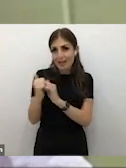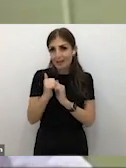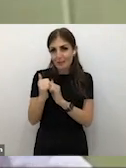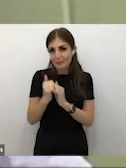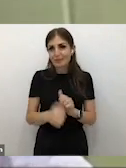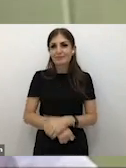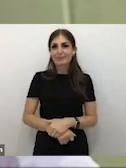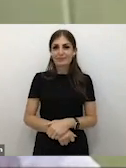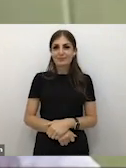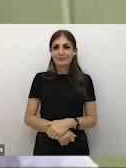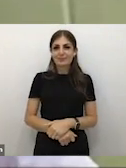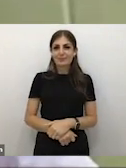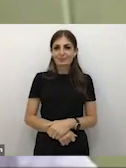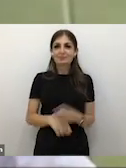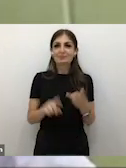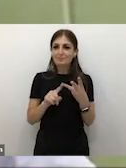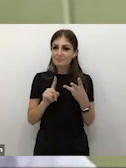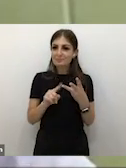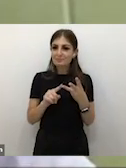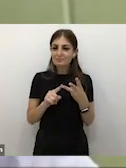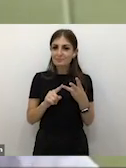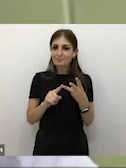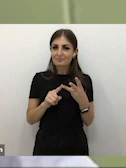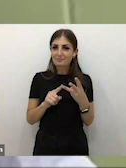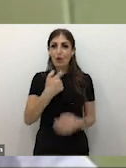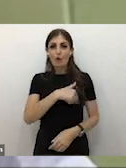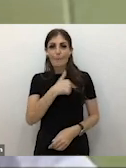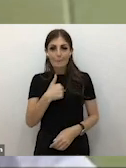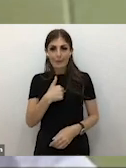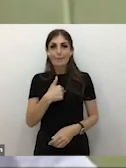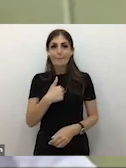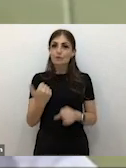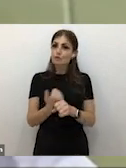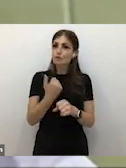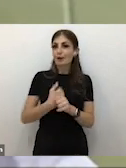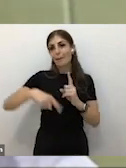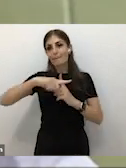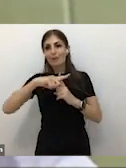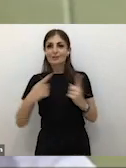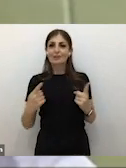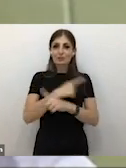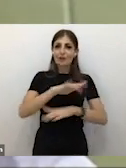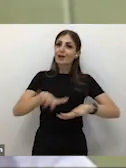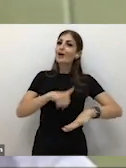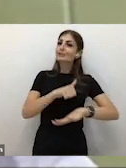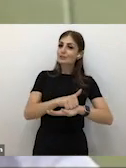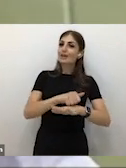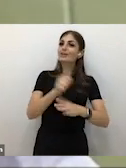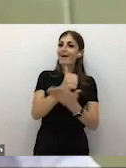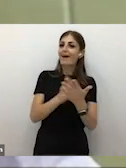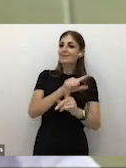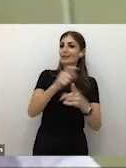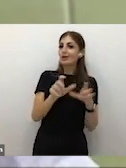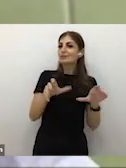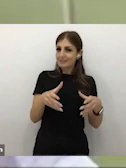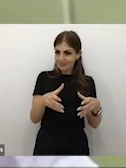way. And the third criteria is commitment to creating positive change in the Australian arts and cultural sector. This